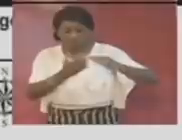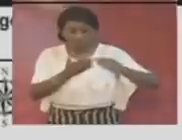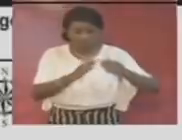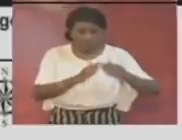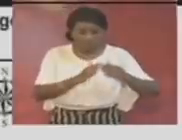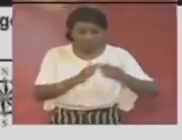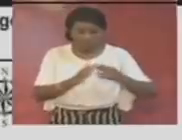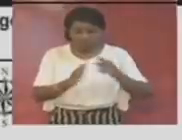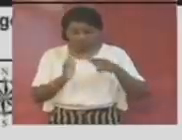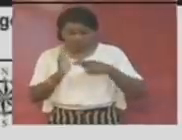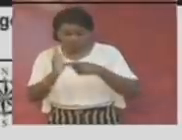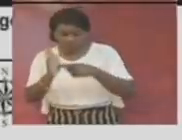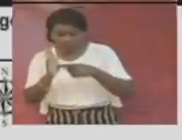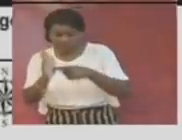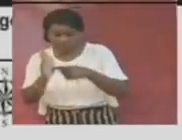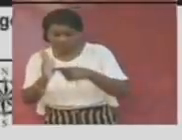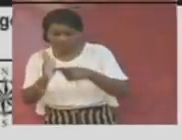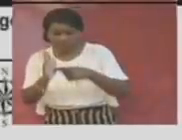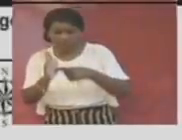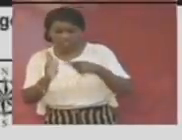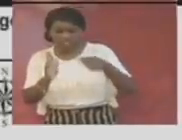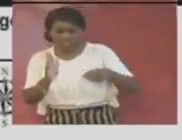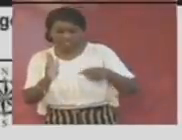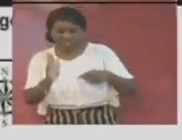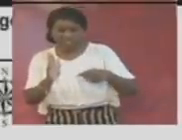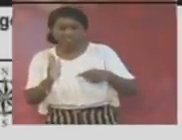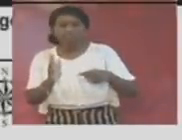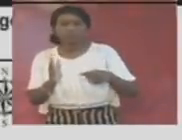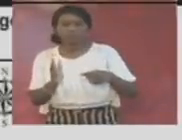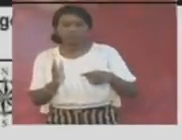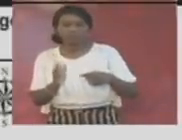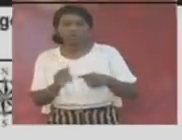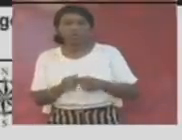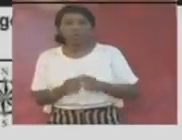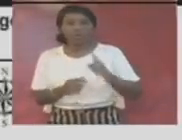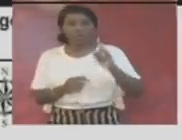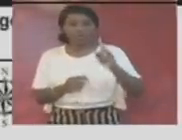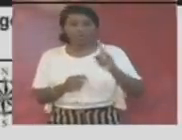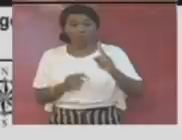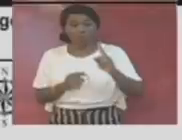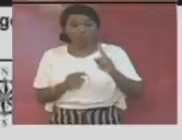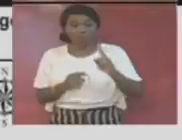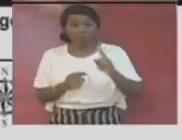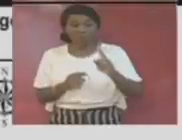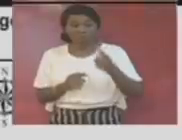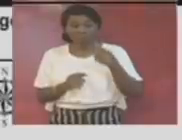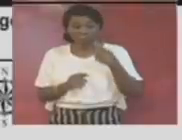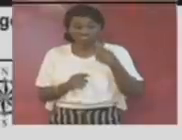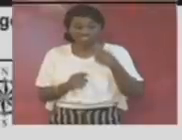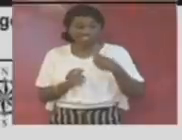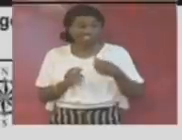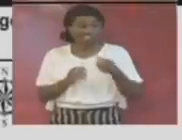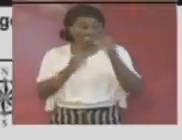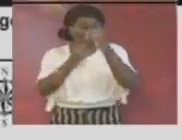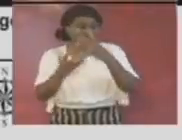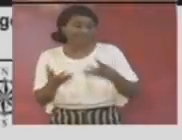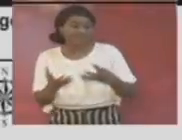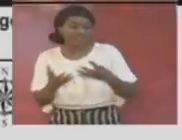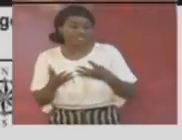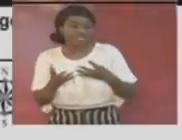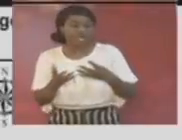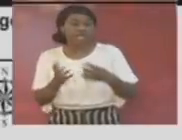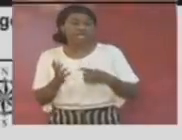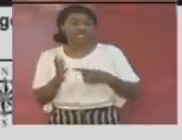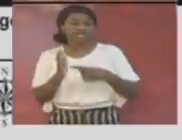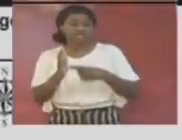really represent communities in which there was a case in the more recent epidemiologic week, that is